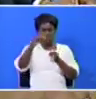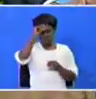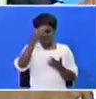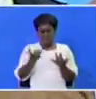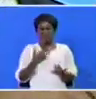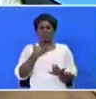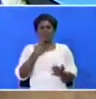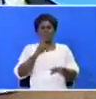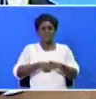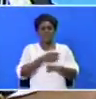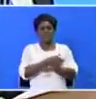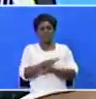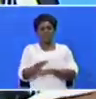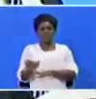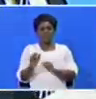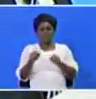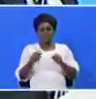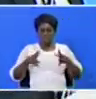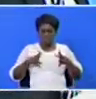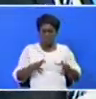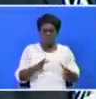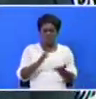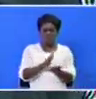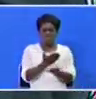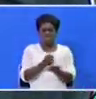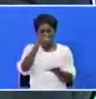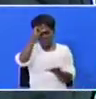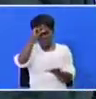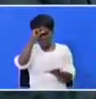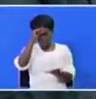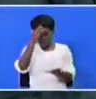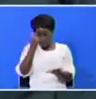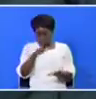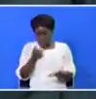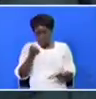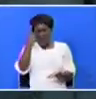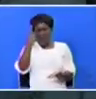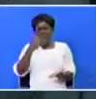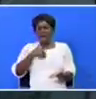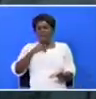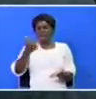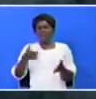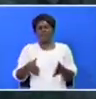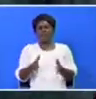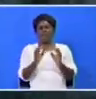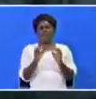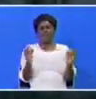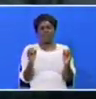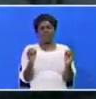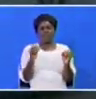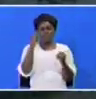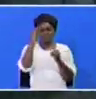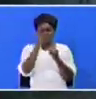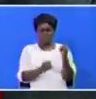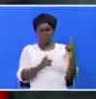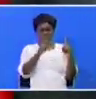us to run out of time so that they can force us to share government with them because they realize there's no other way. To wrap up, they can never come my last word on